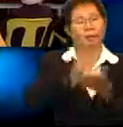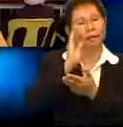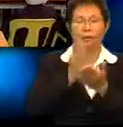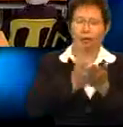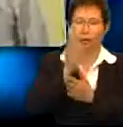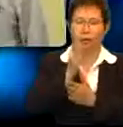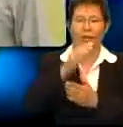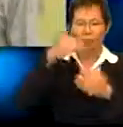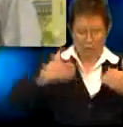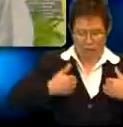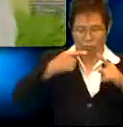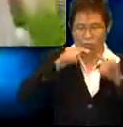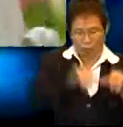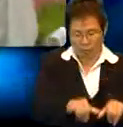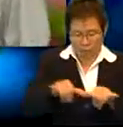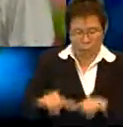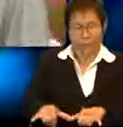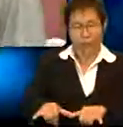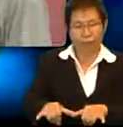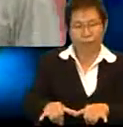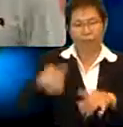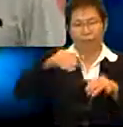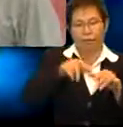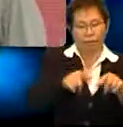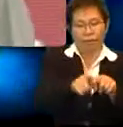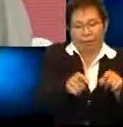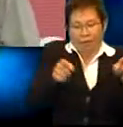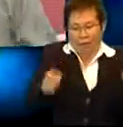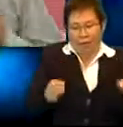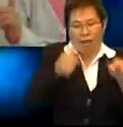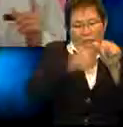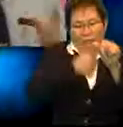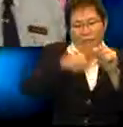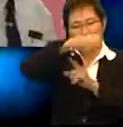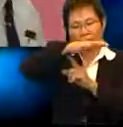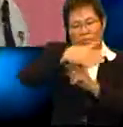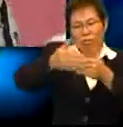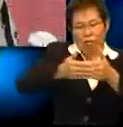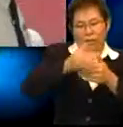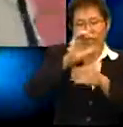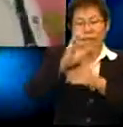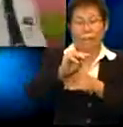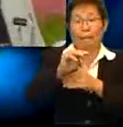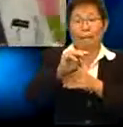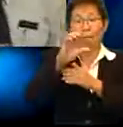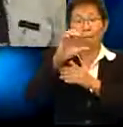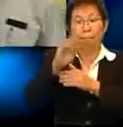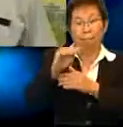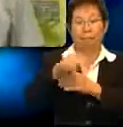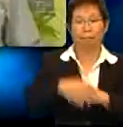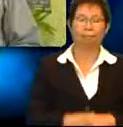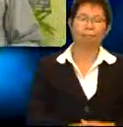All right, you have to measure the length of every leaf to the nearest